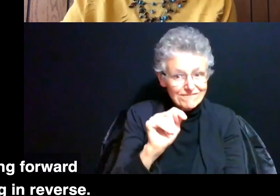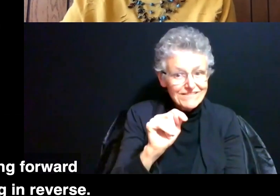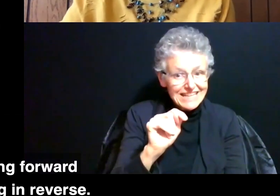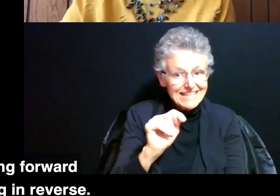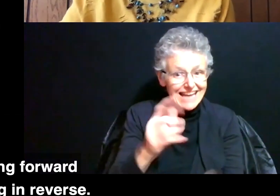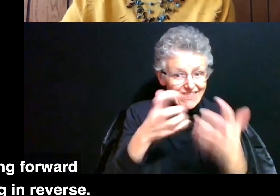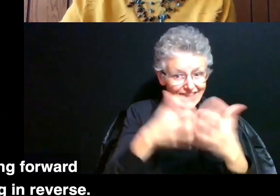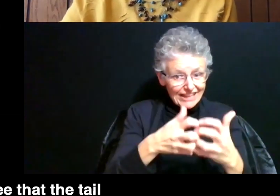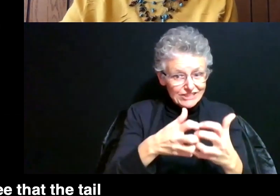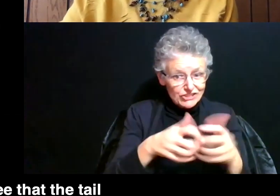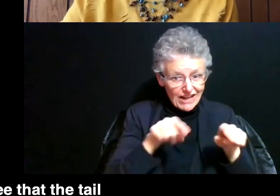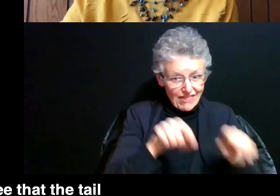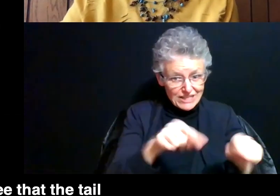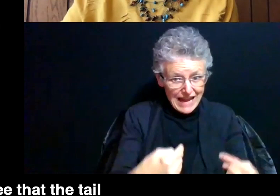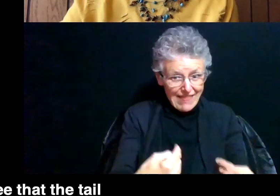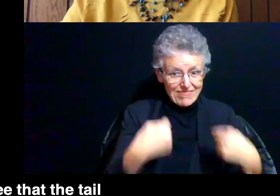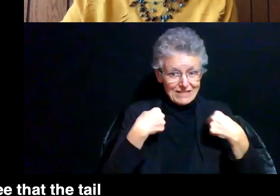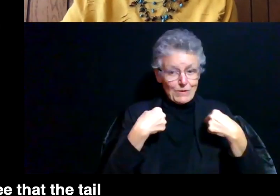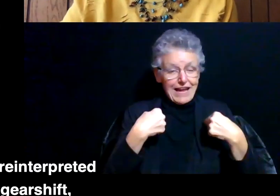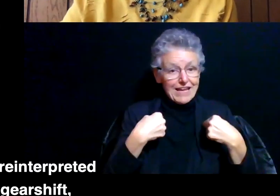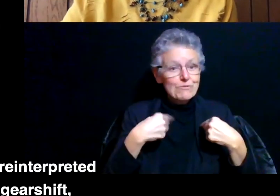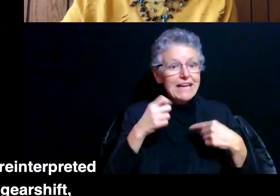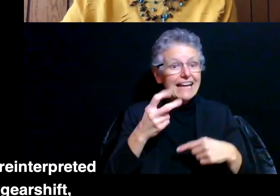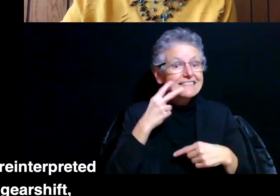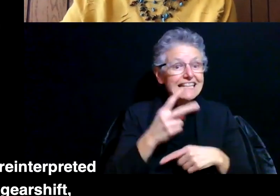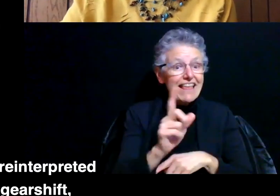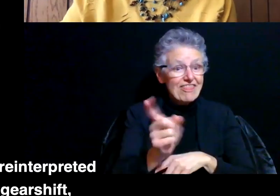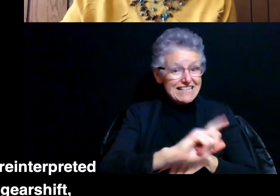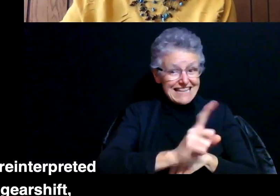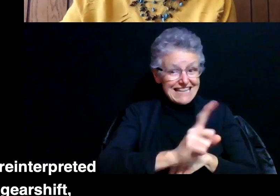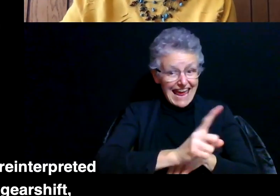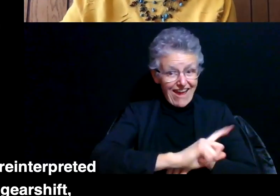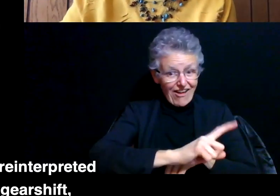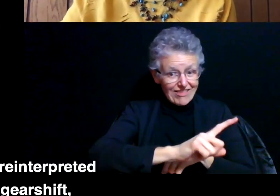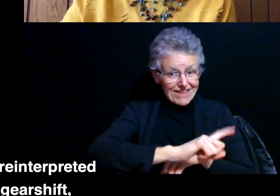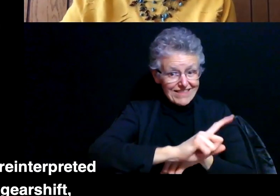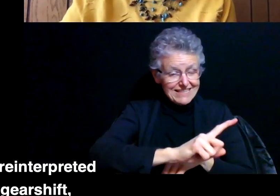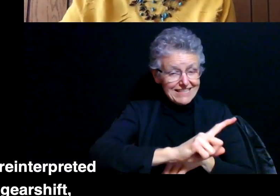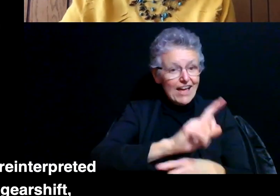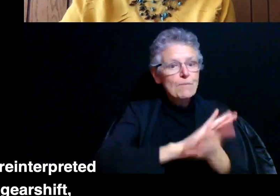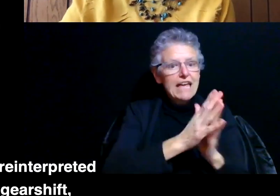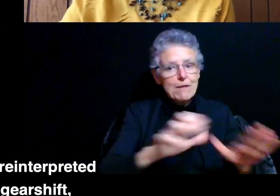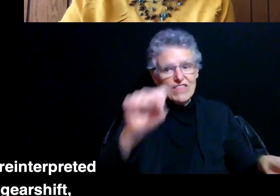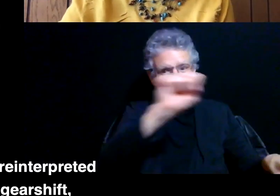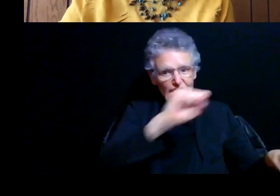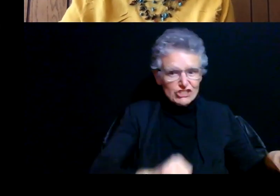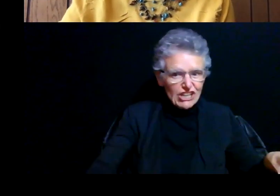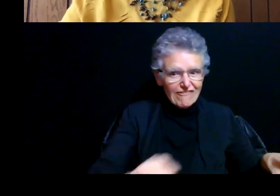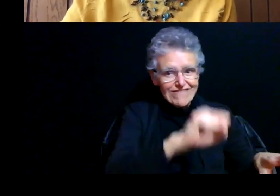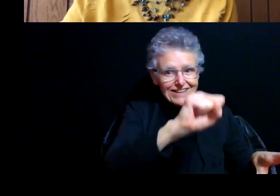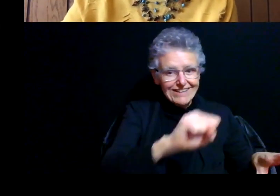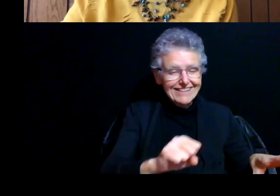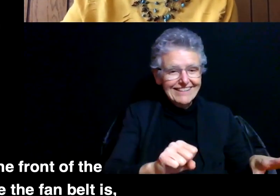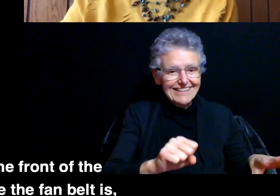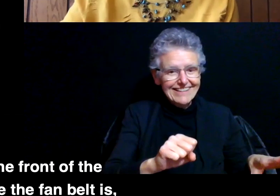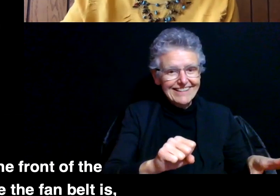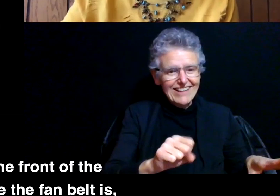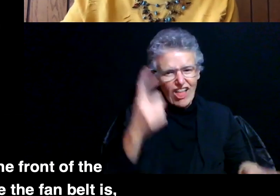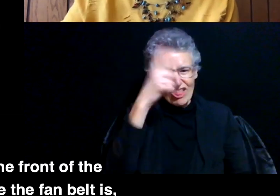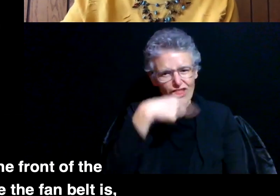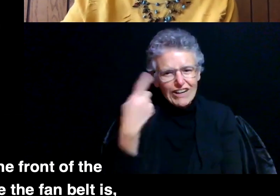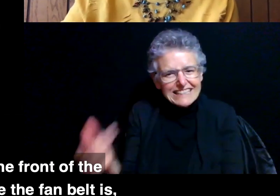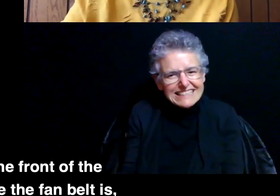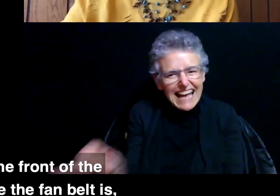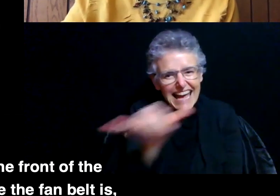in reverse. You can see that the tail has been reinterpreted as the gear shift. And then the front